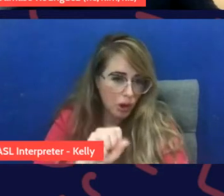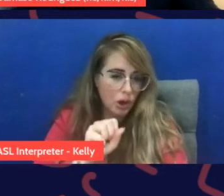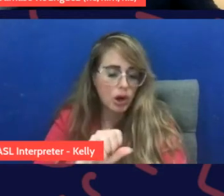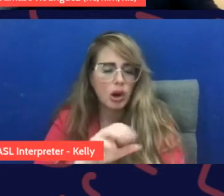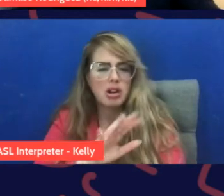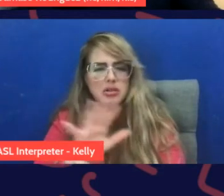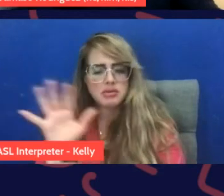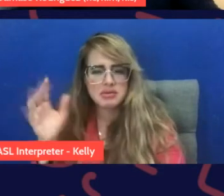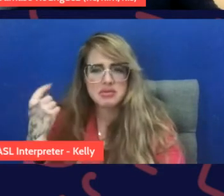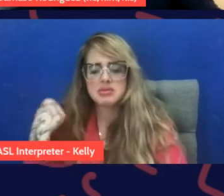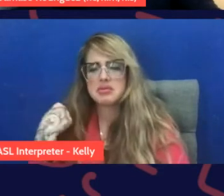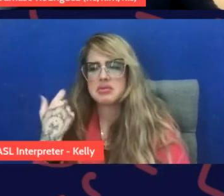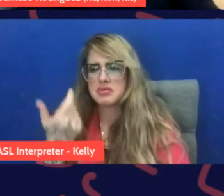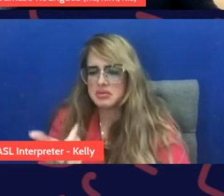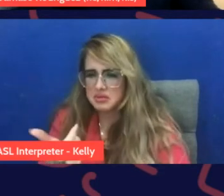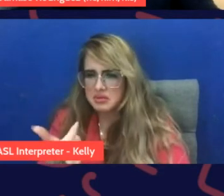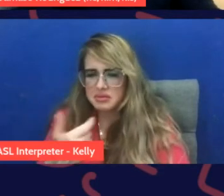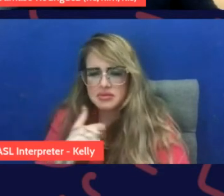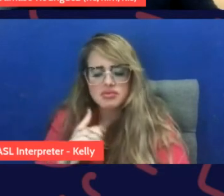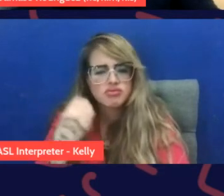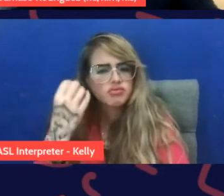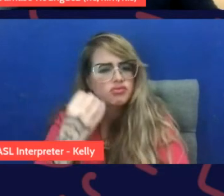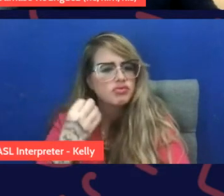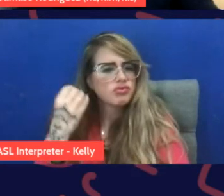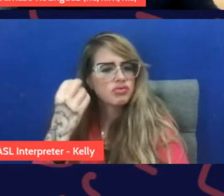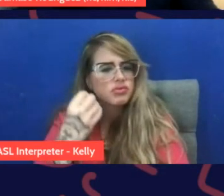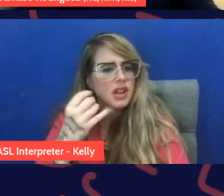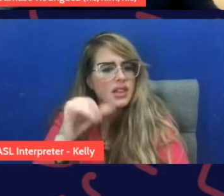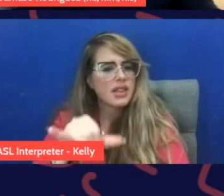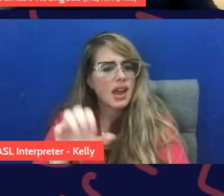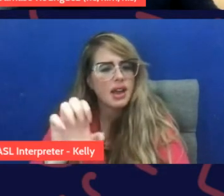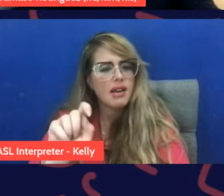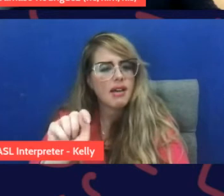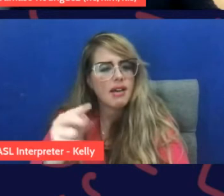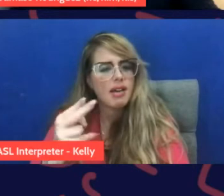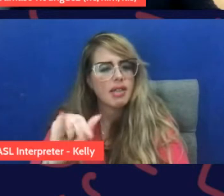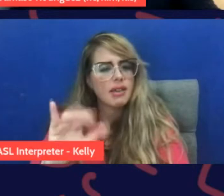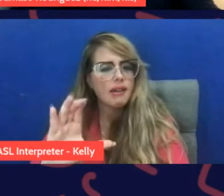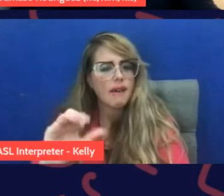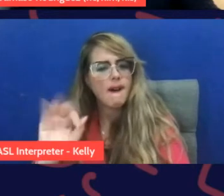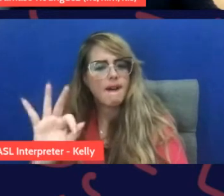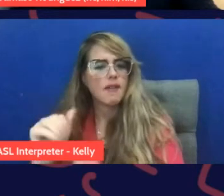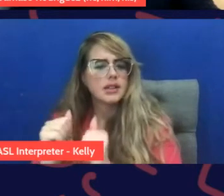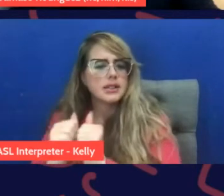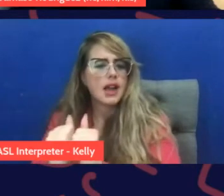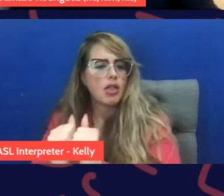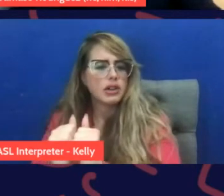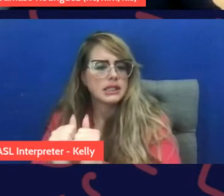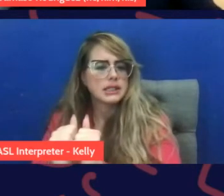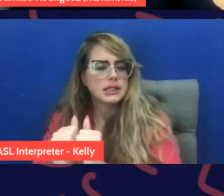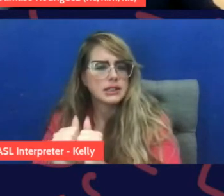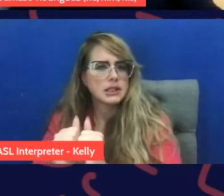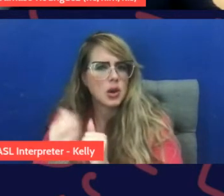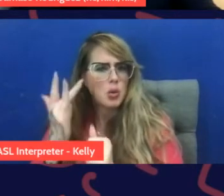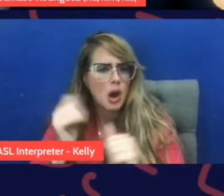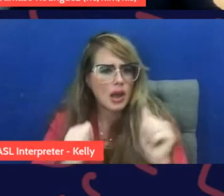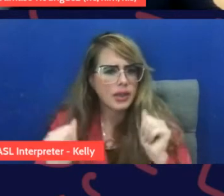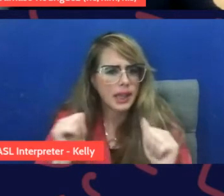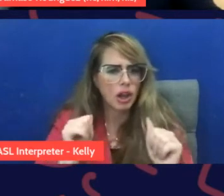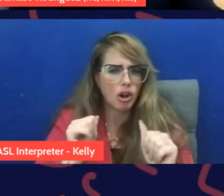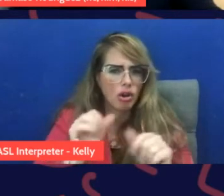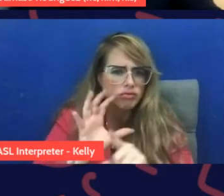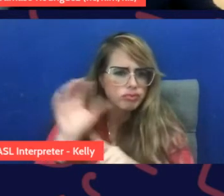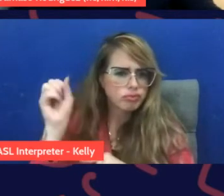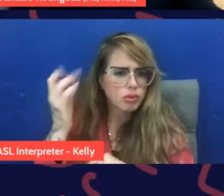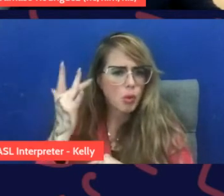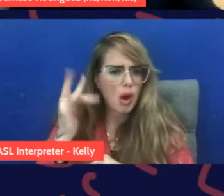thinking about like the ethic of togetherness, right? Like that one of the things that theater does really well and why it is so